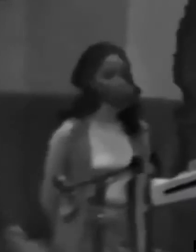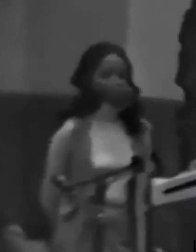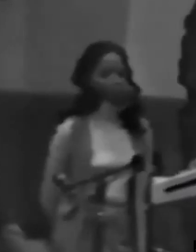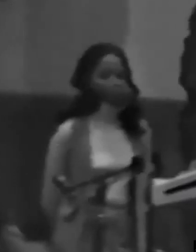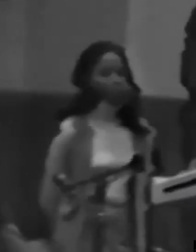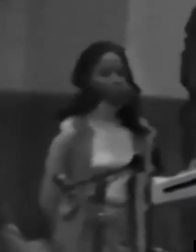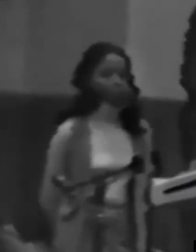who Gary Lawton is?